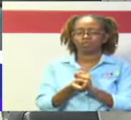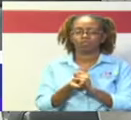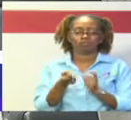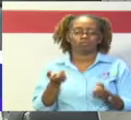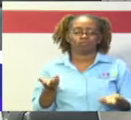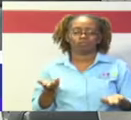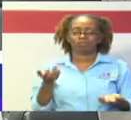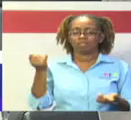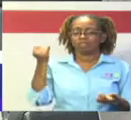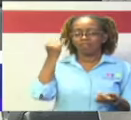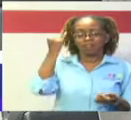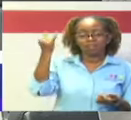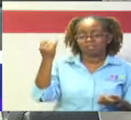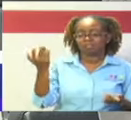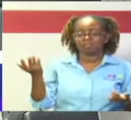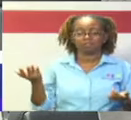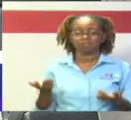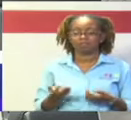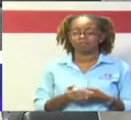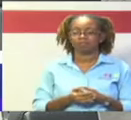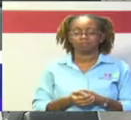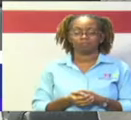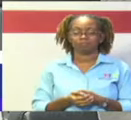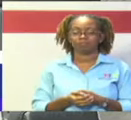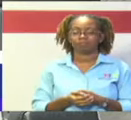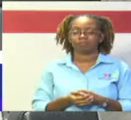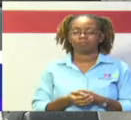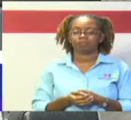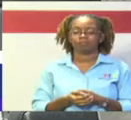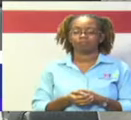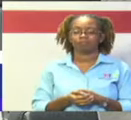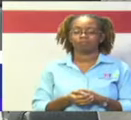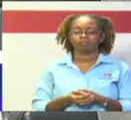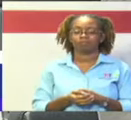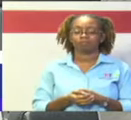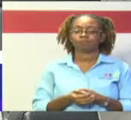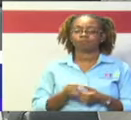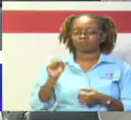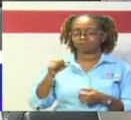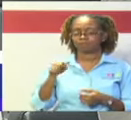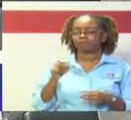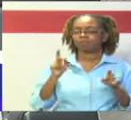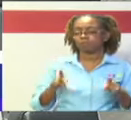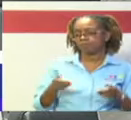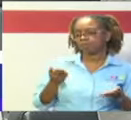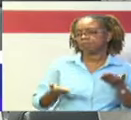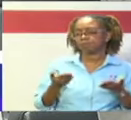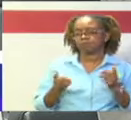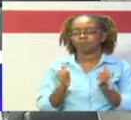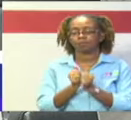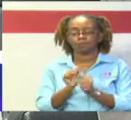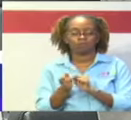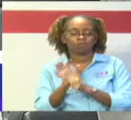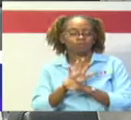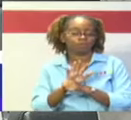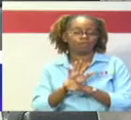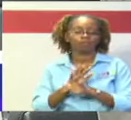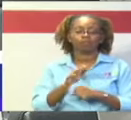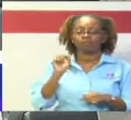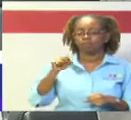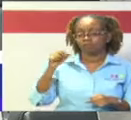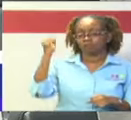with COVID that dies may not necessarily have died from COVID. And at that point, we explained that we're aware of this, but we